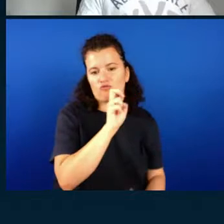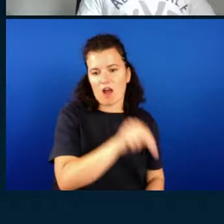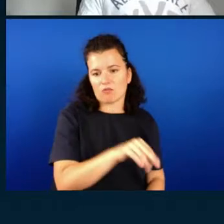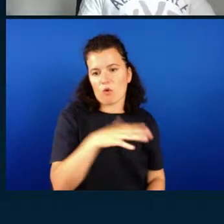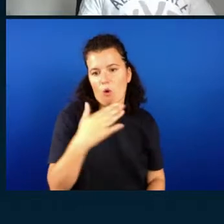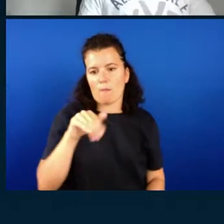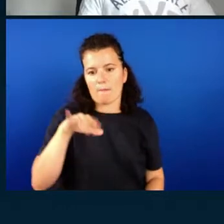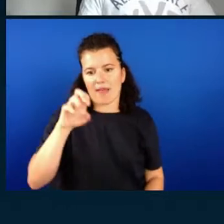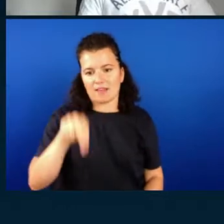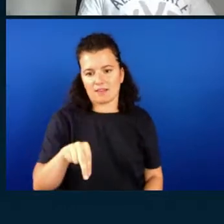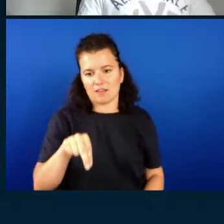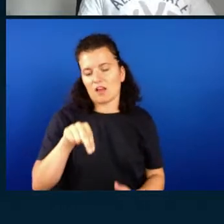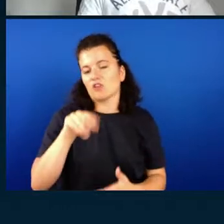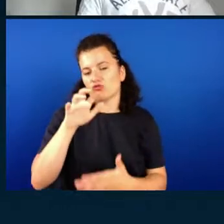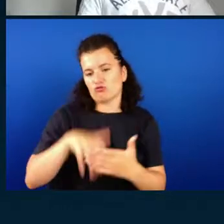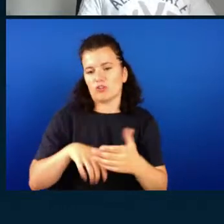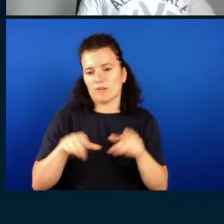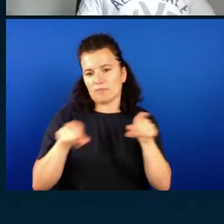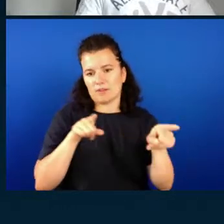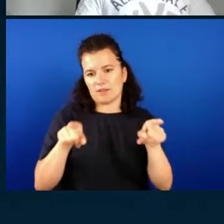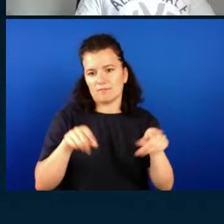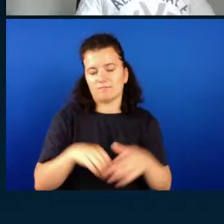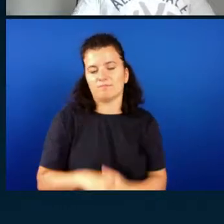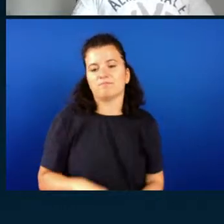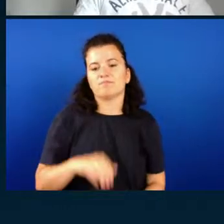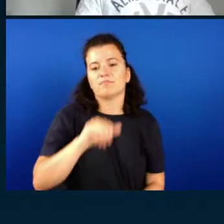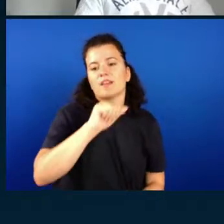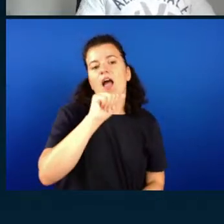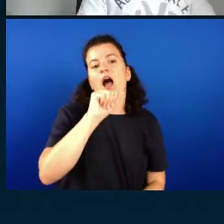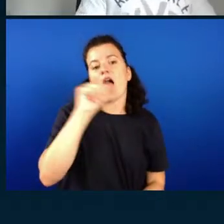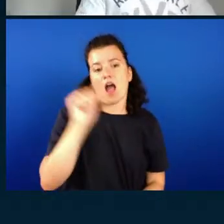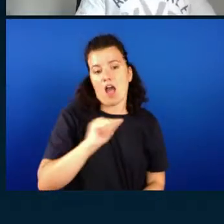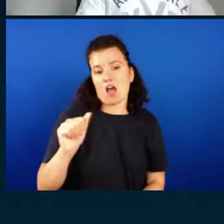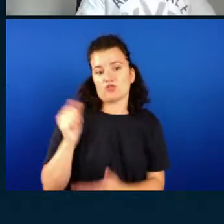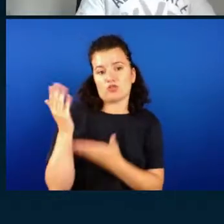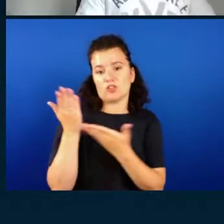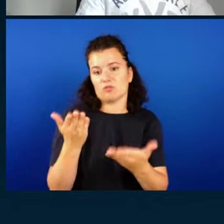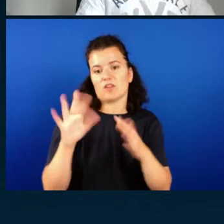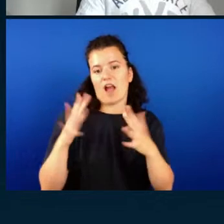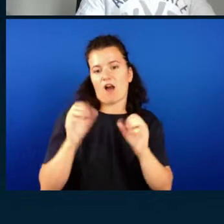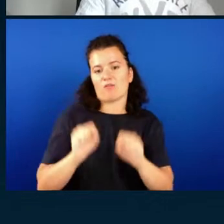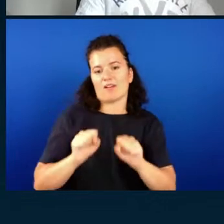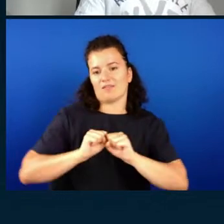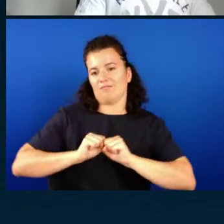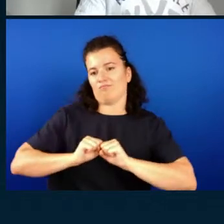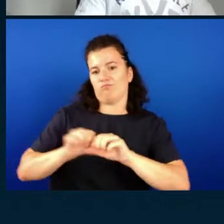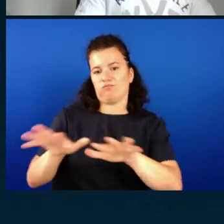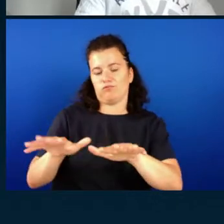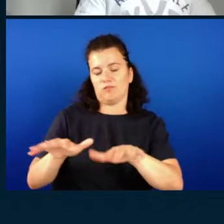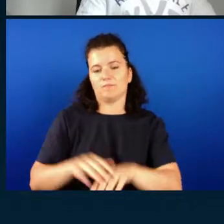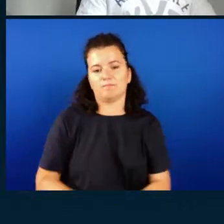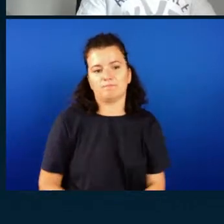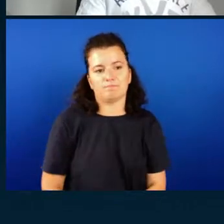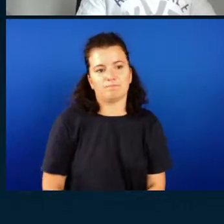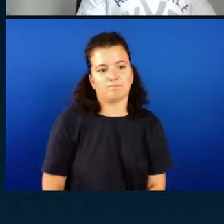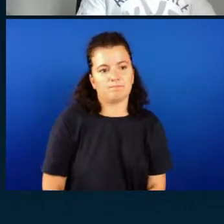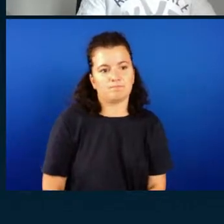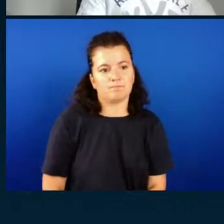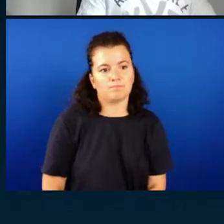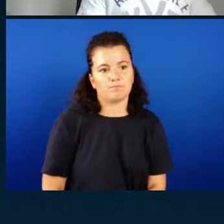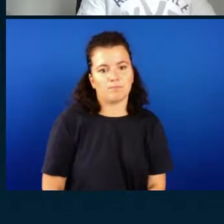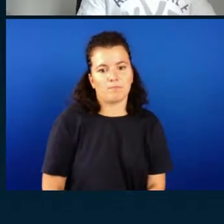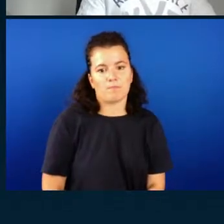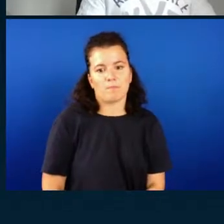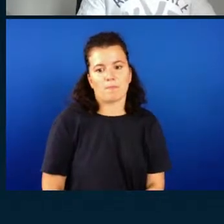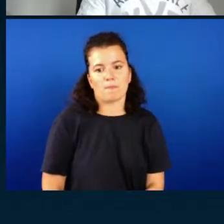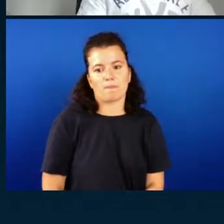the Azure resource or Azure service within Azure platform. And finally, you just